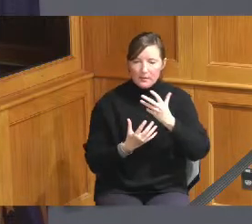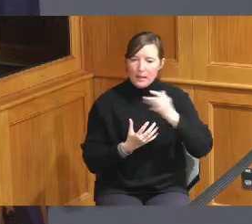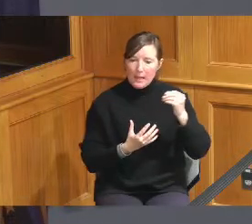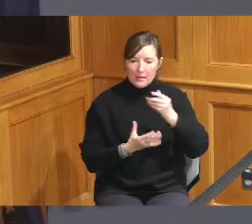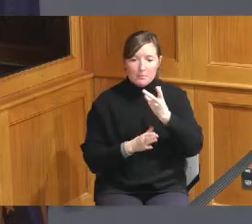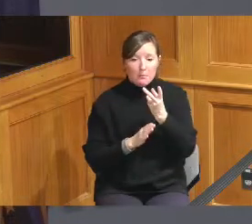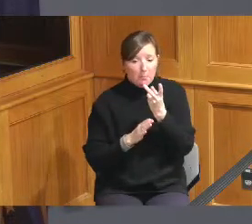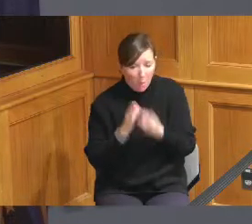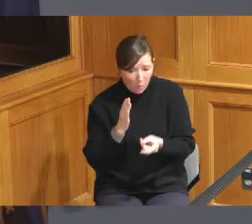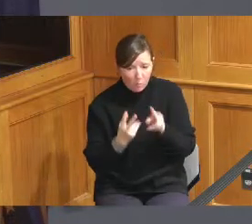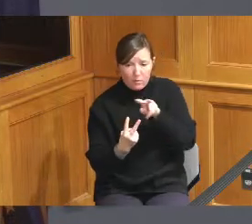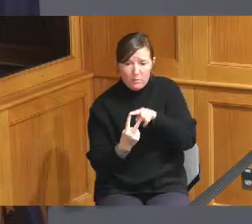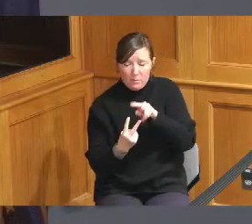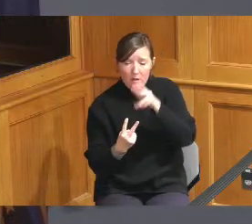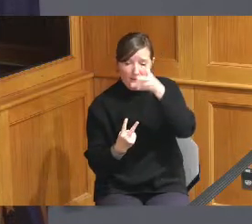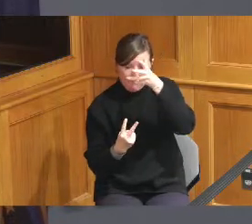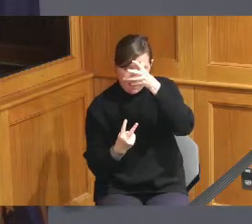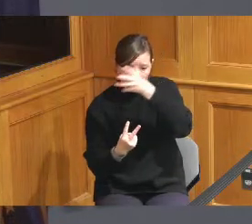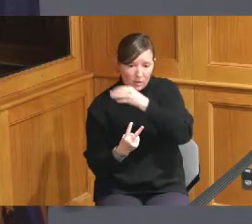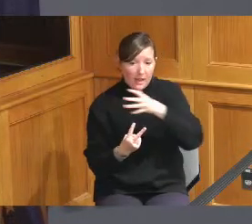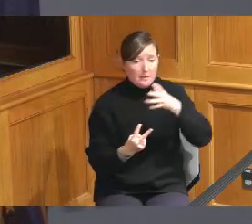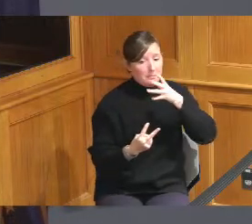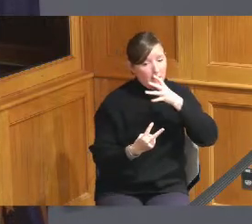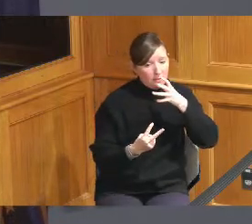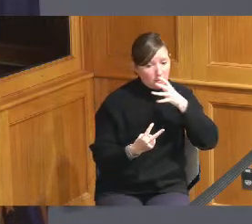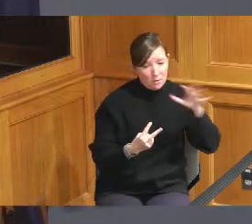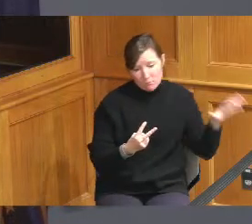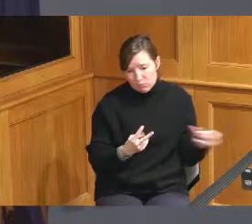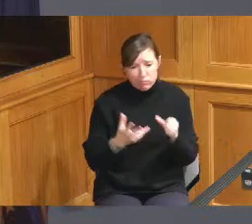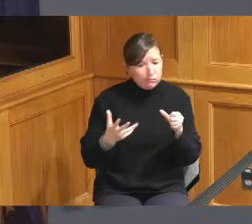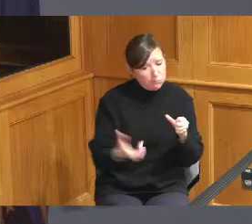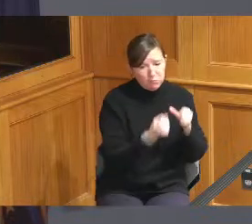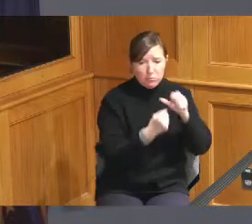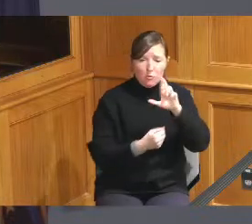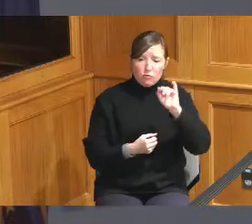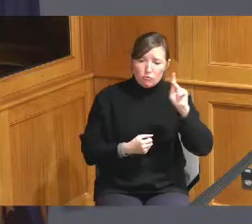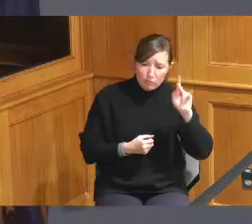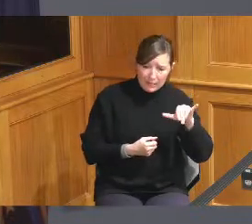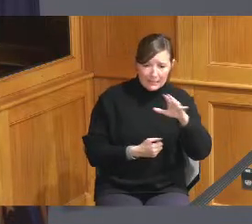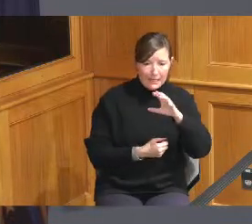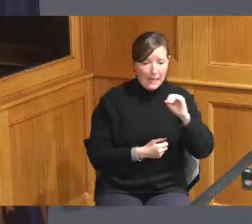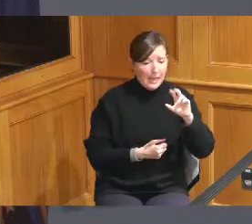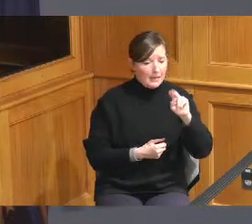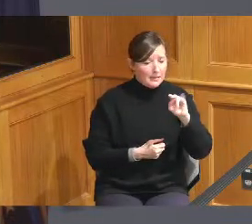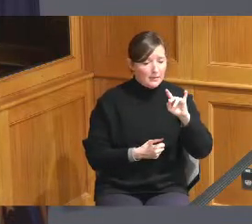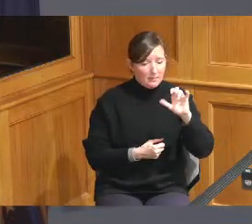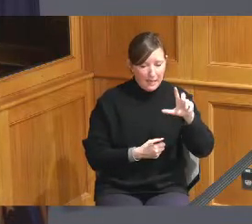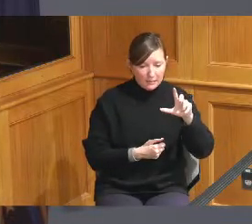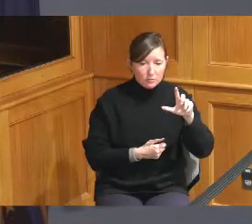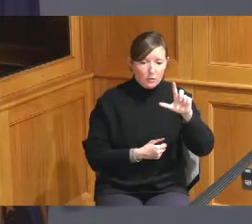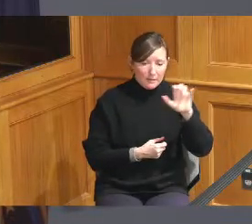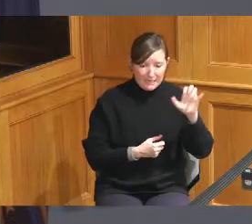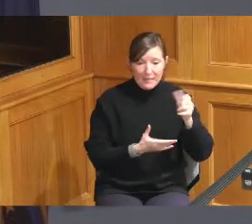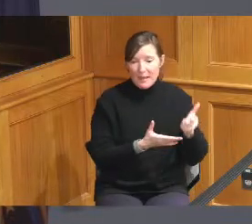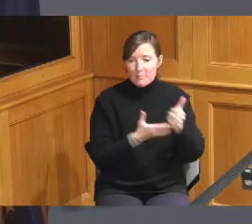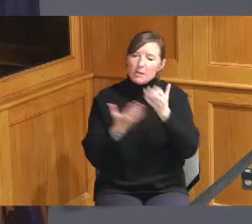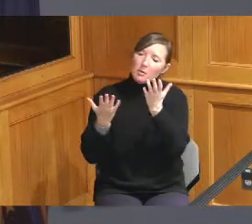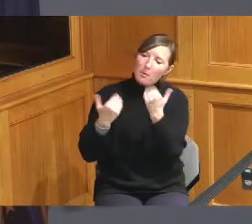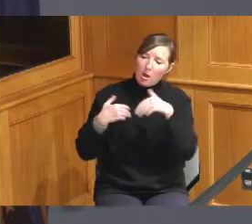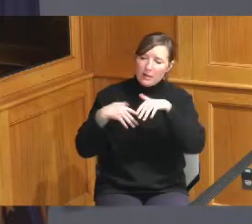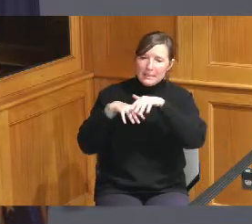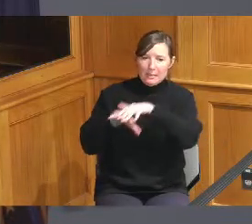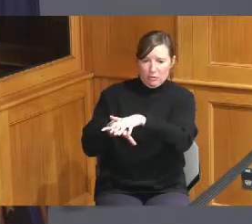Mrs. Shuttlesworth, Pat, Ricky, and Nathaniel Lee to integrate Phillips High School, where